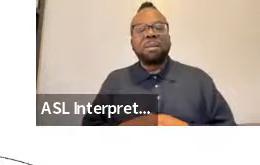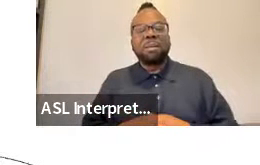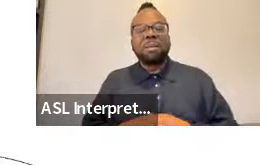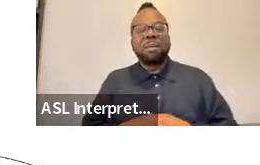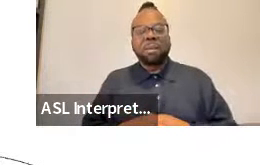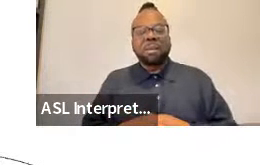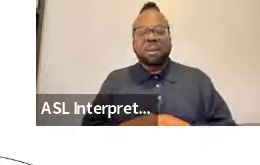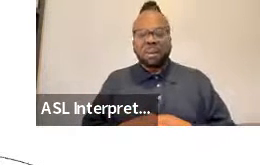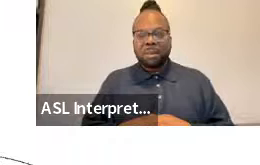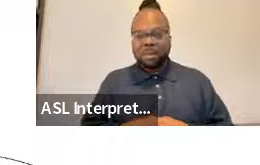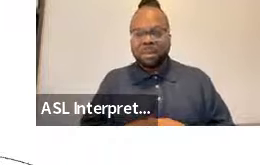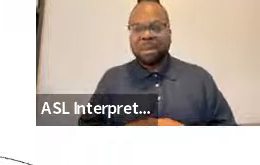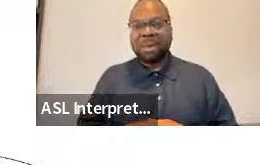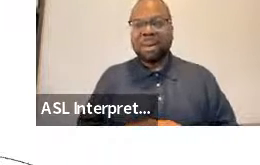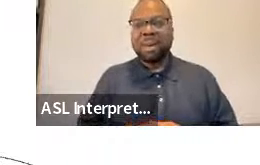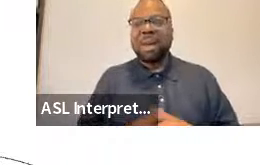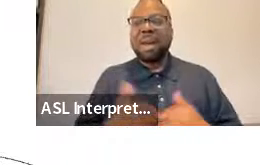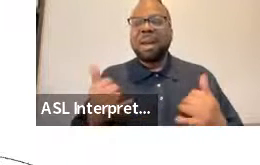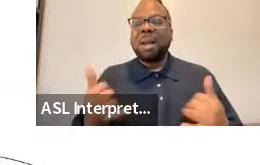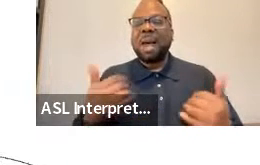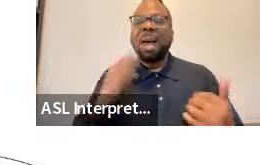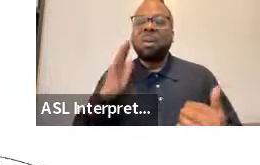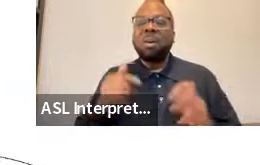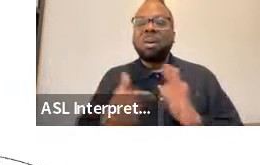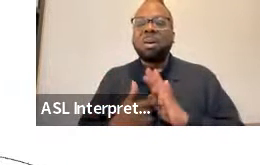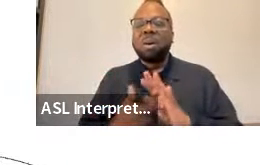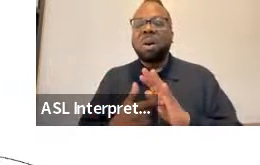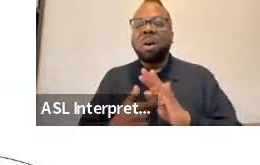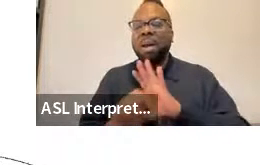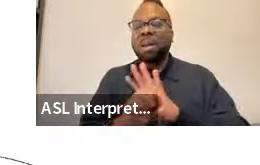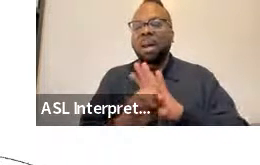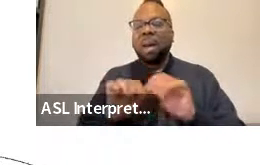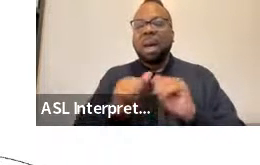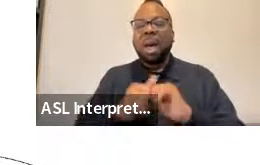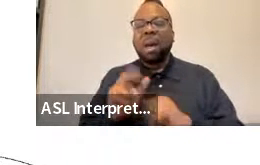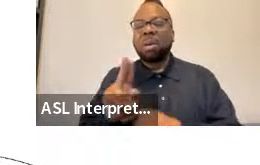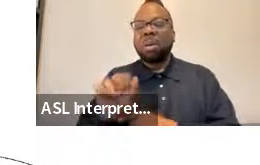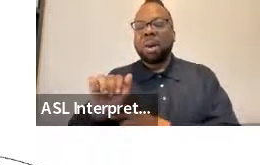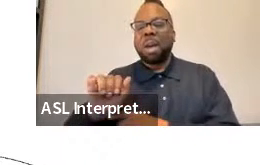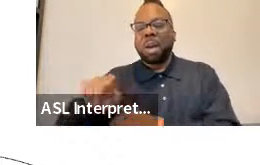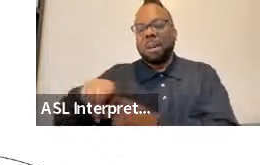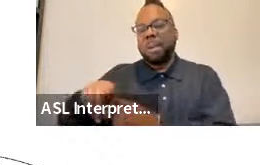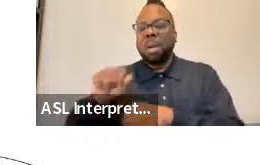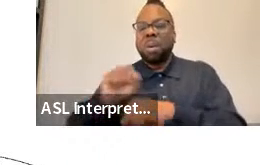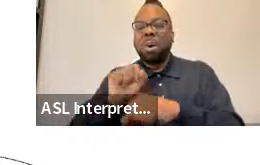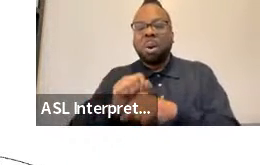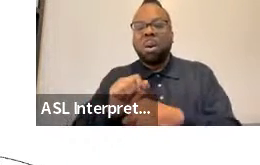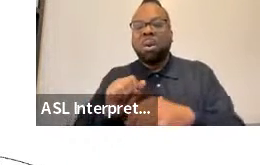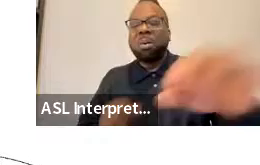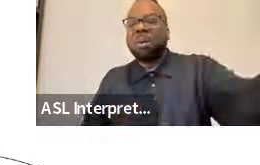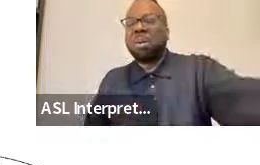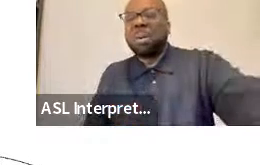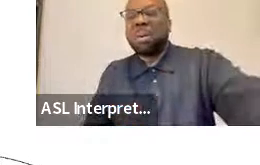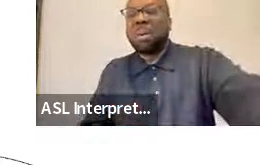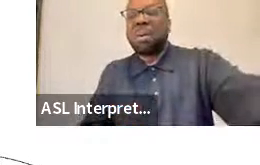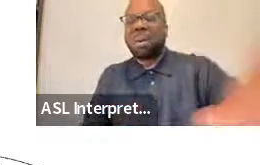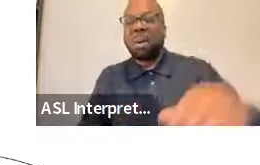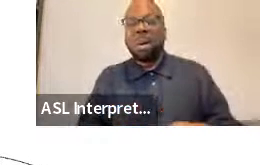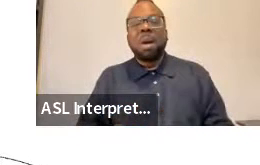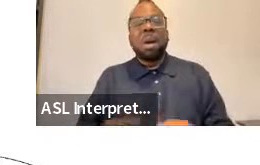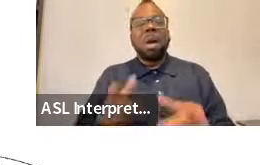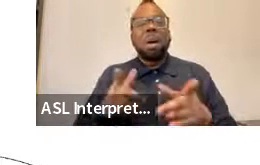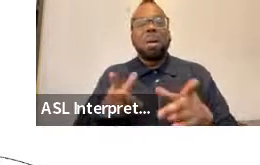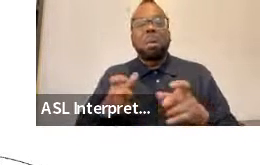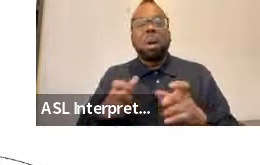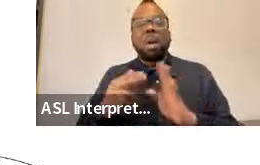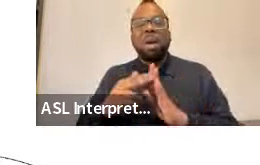Now I'm just going to walk through a series of examples to illustrate how UAP works in practice. As a quick note, the yellow portions on